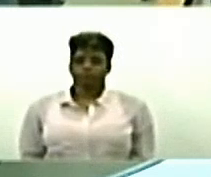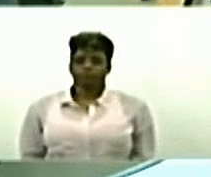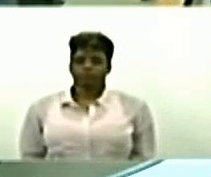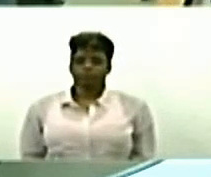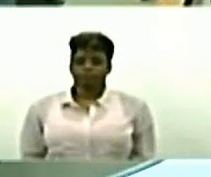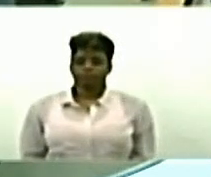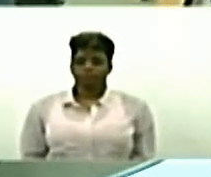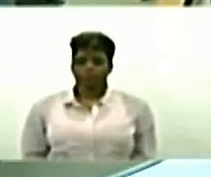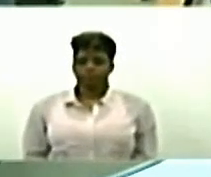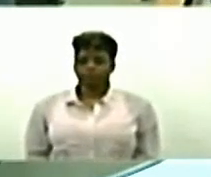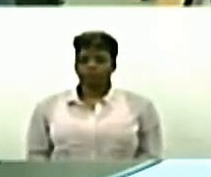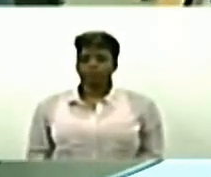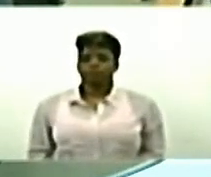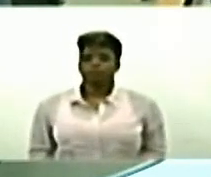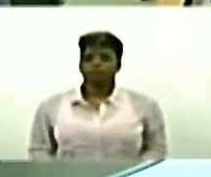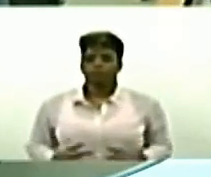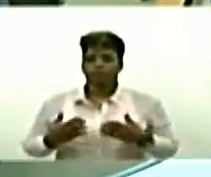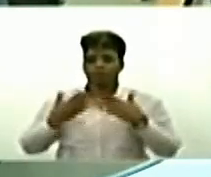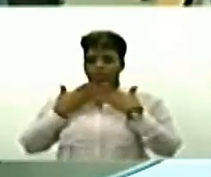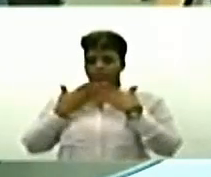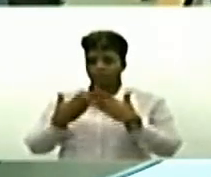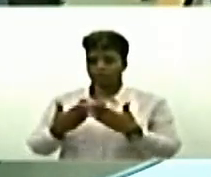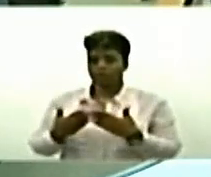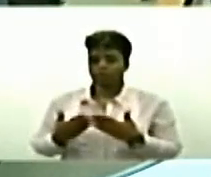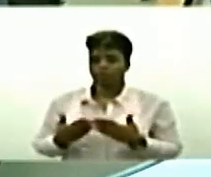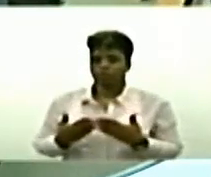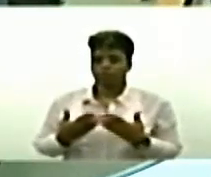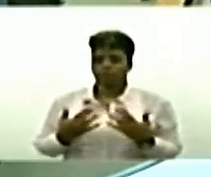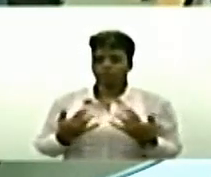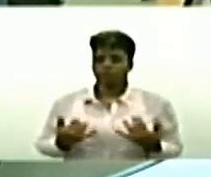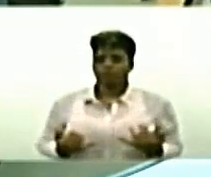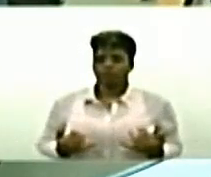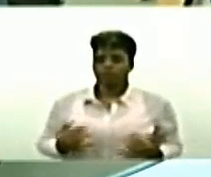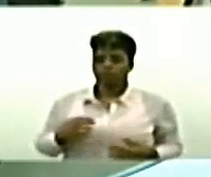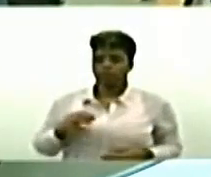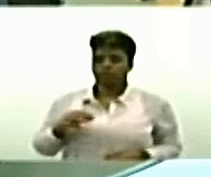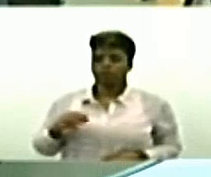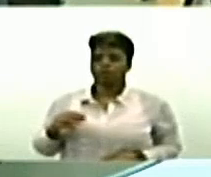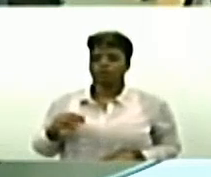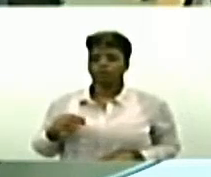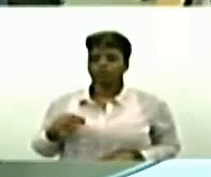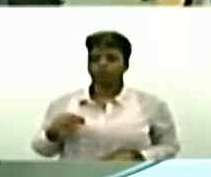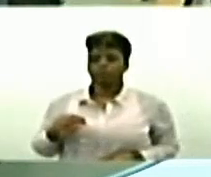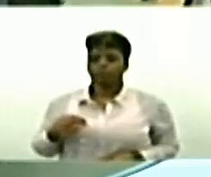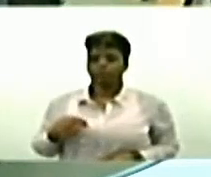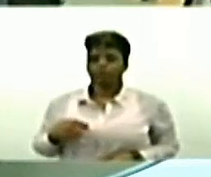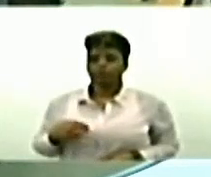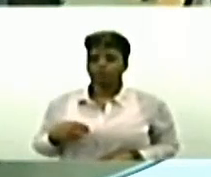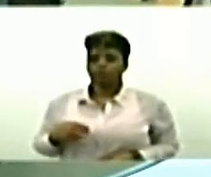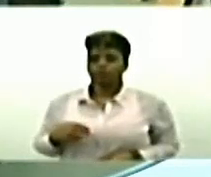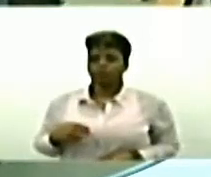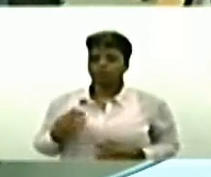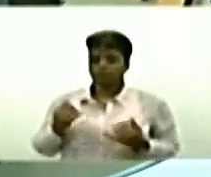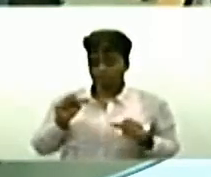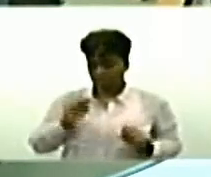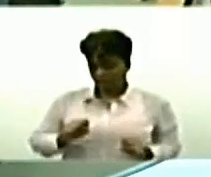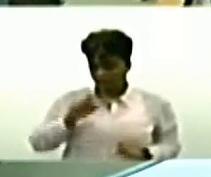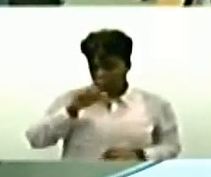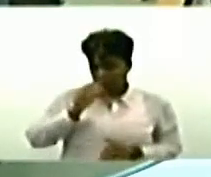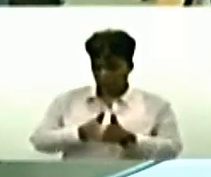Okay. Thank you, Mr. President. Is now I can ask a question and make a comment? Now I can ask a question and make a